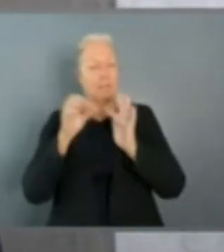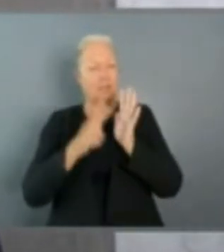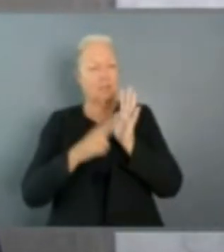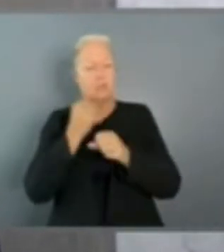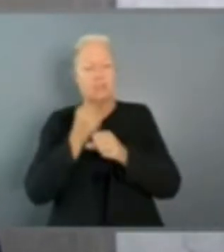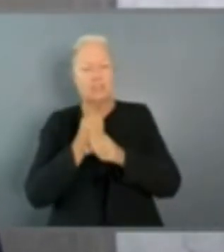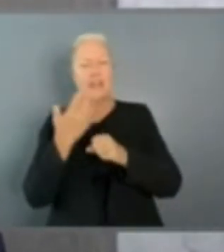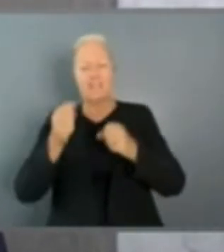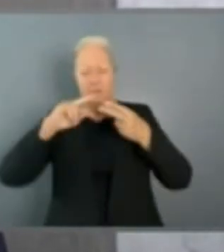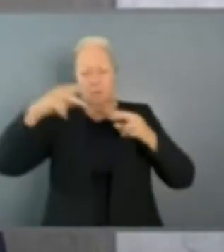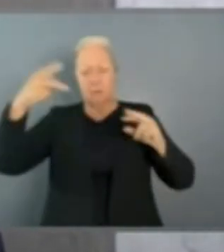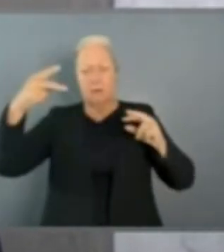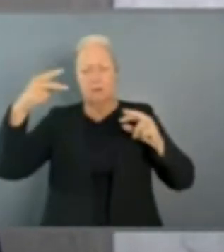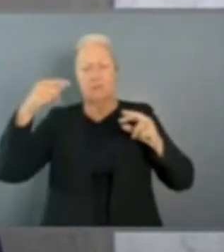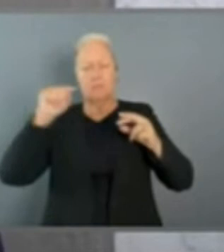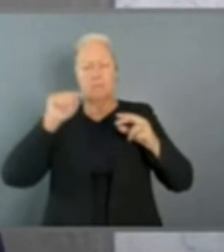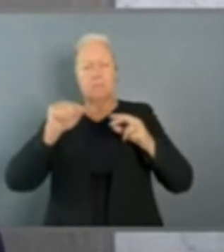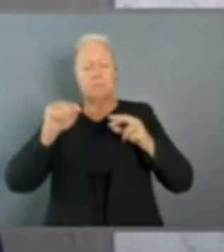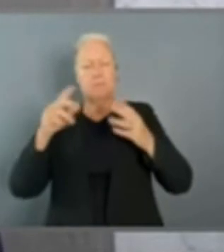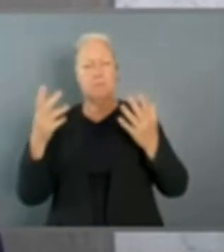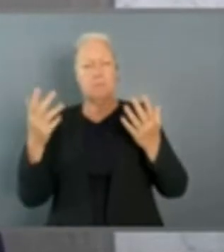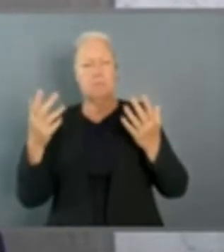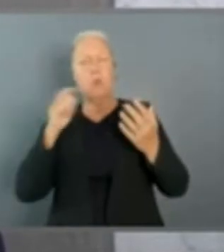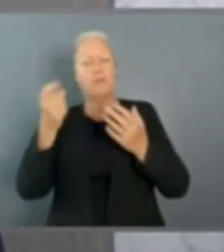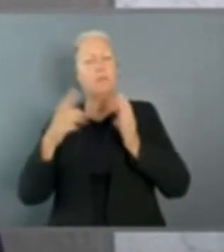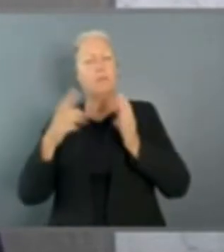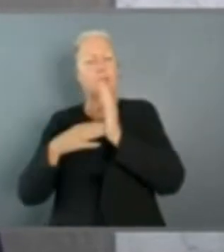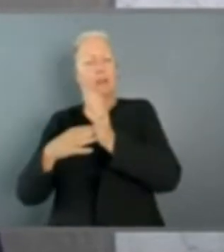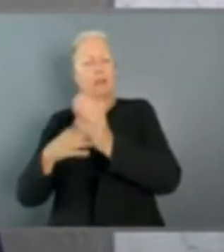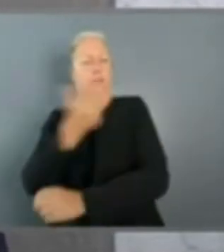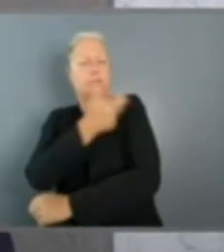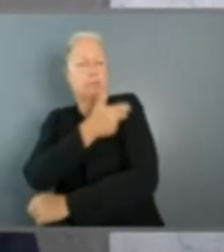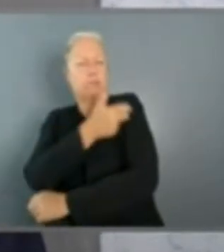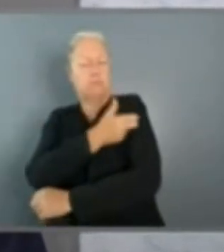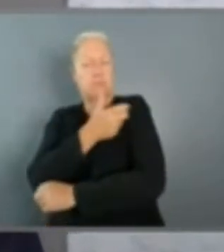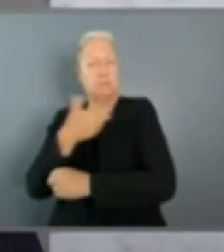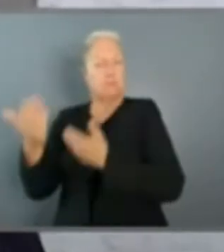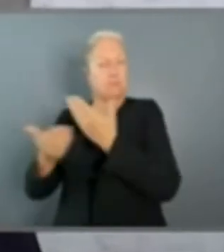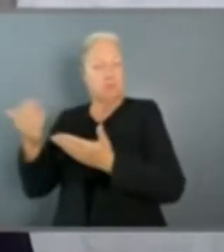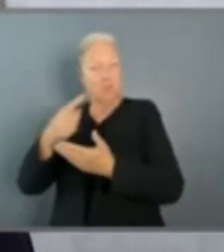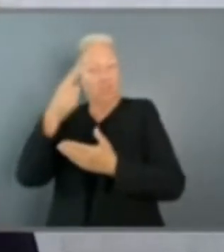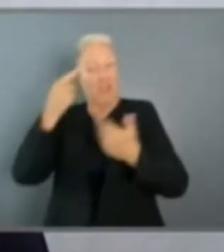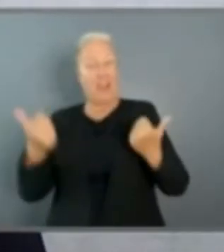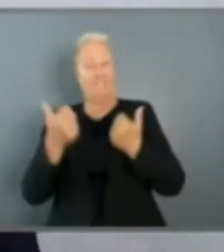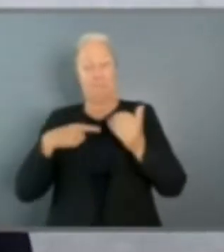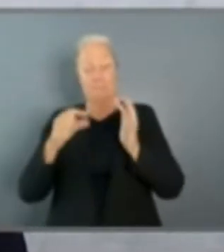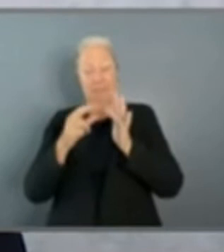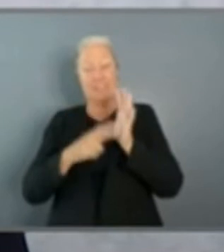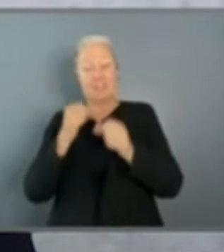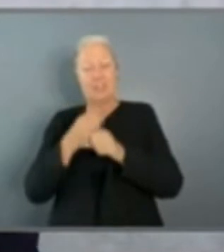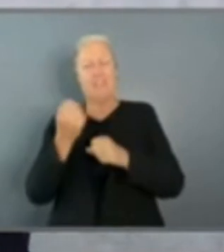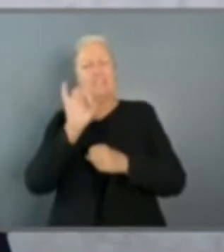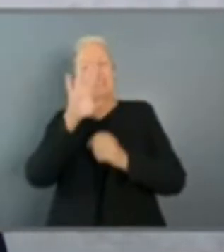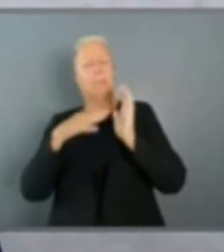million COVAX jabs coming. How is this going to be enough? This is a very significant challenge, there's no